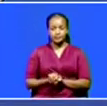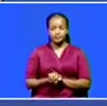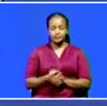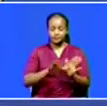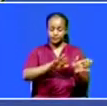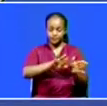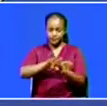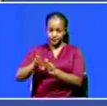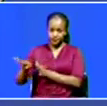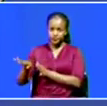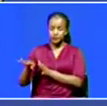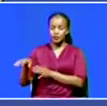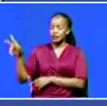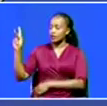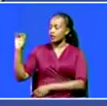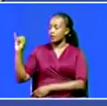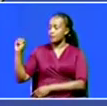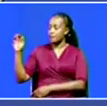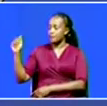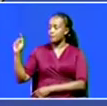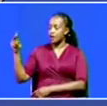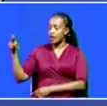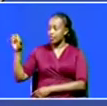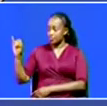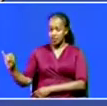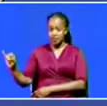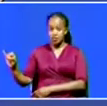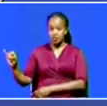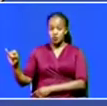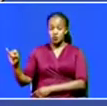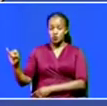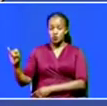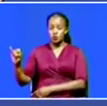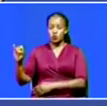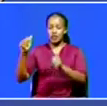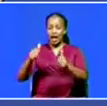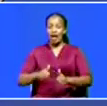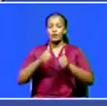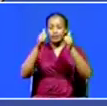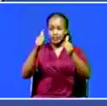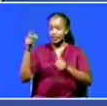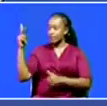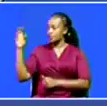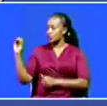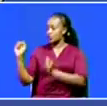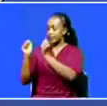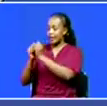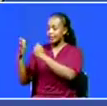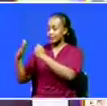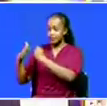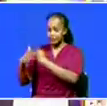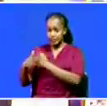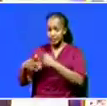Away from that, Phineas Kimathi was crowned the 2019 Motorsports Personality of the Year, owing to his efforts in